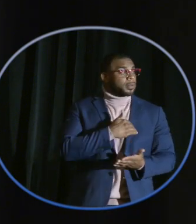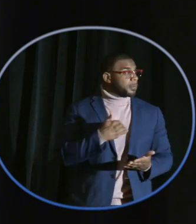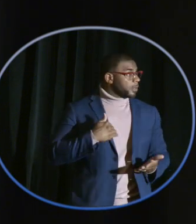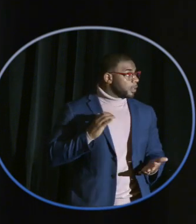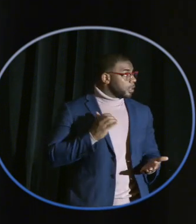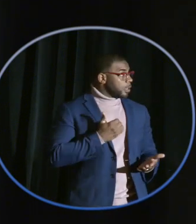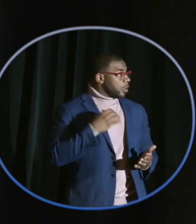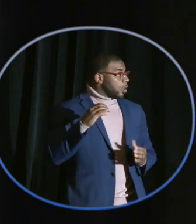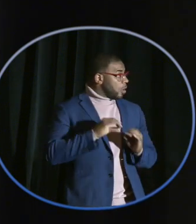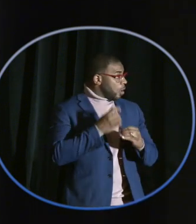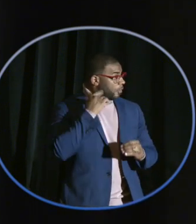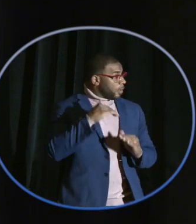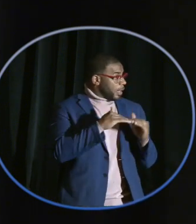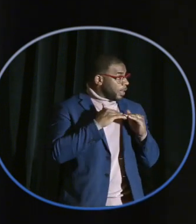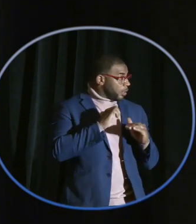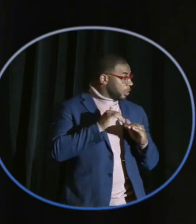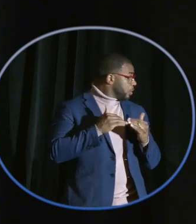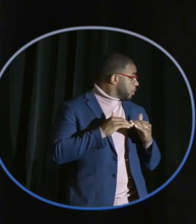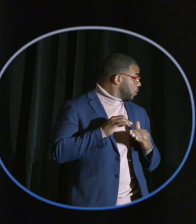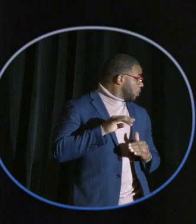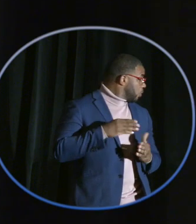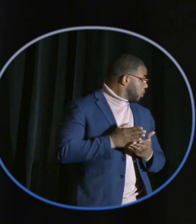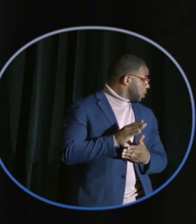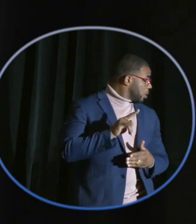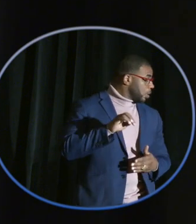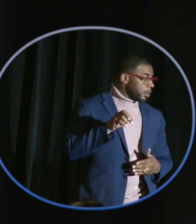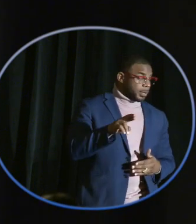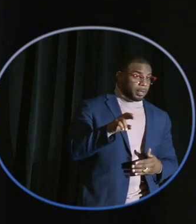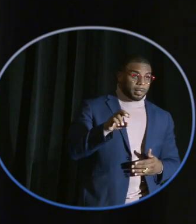members of the Office of Equity and Civil Rights,